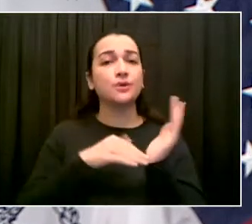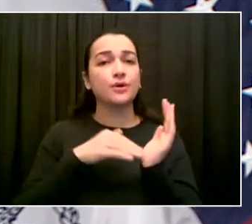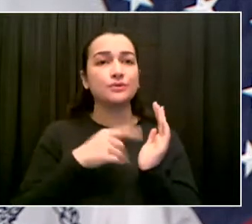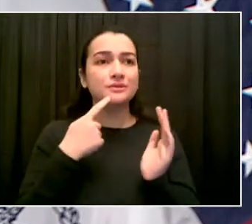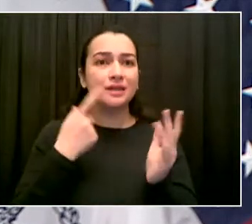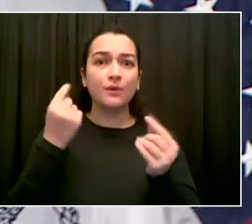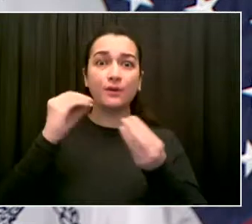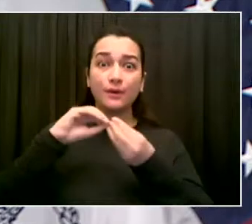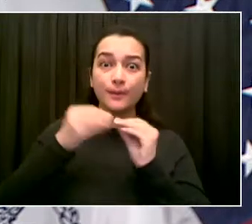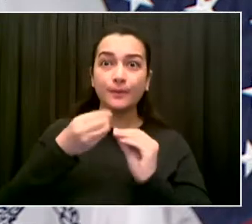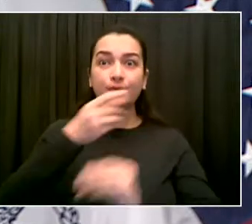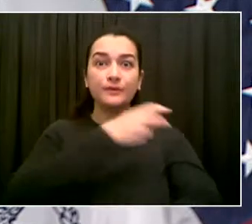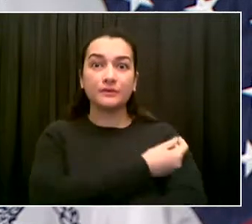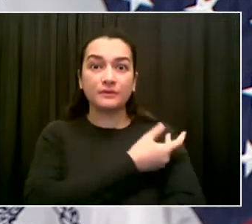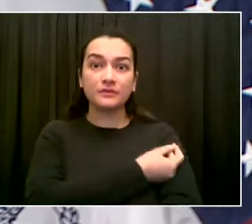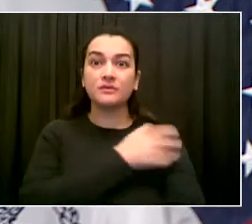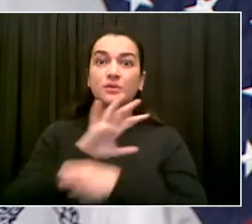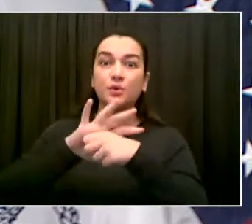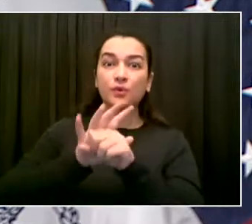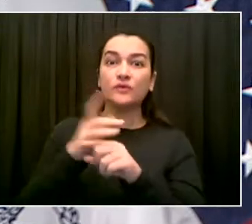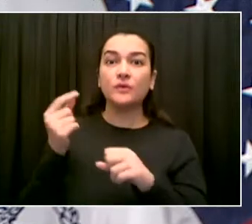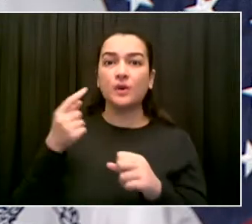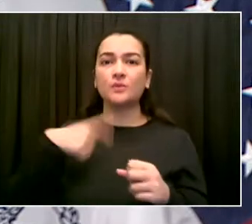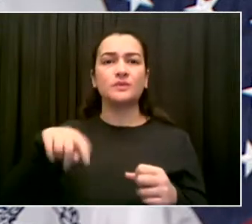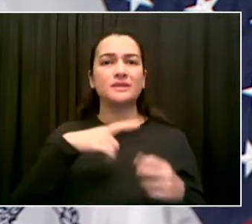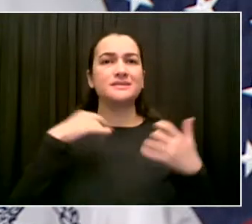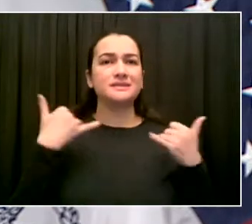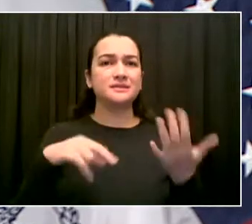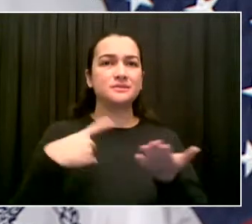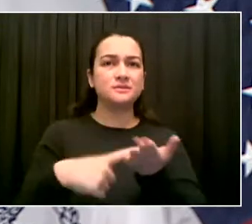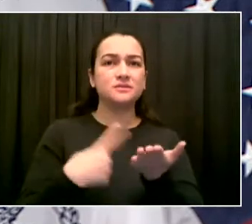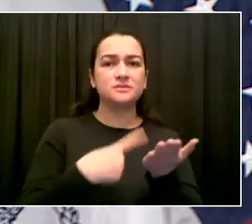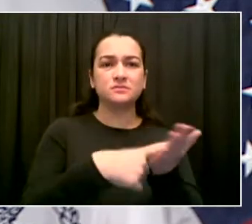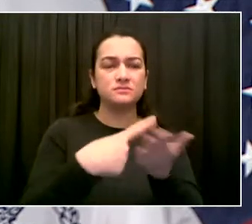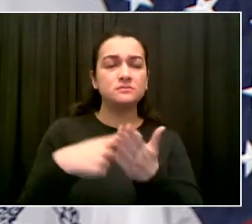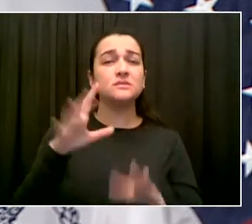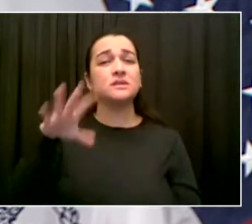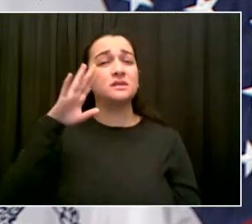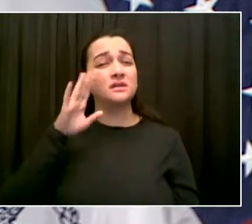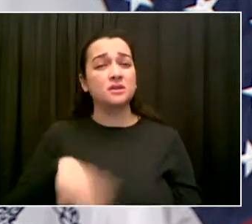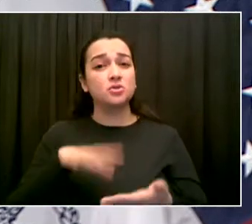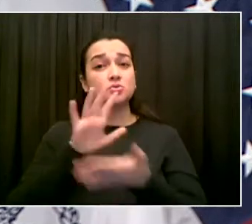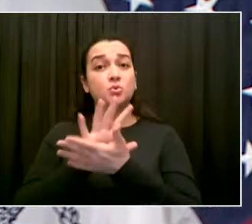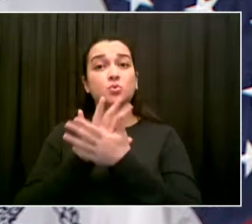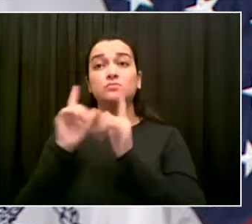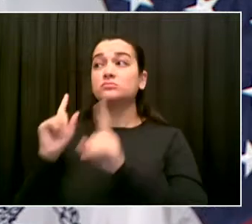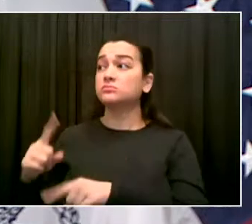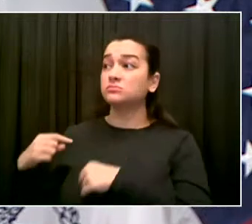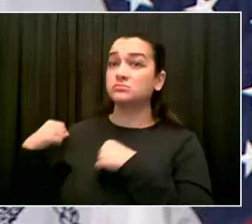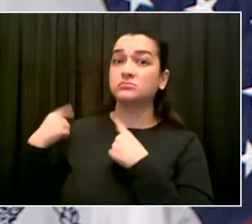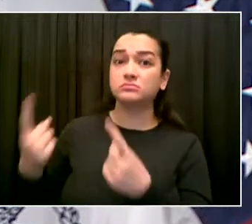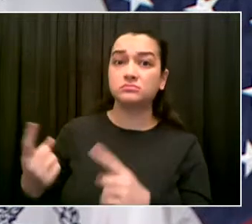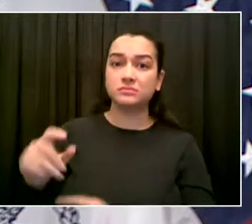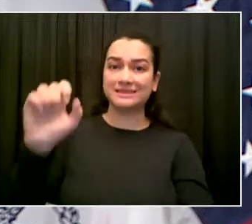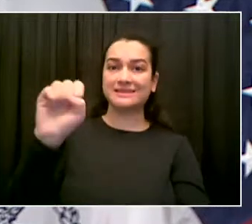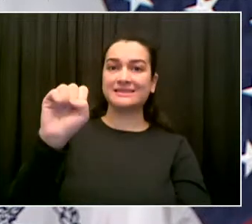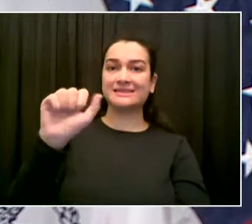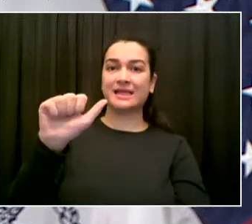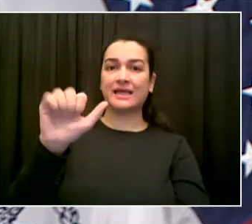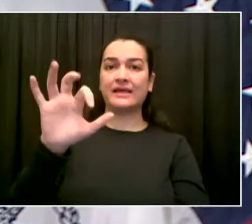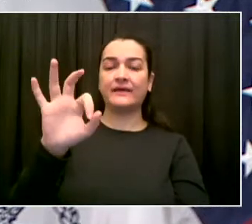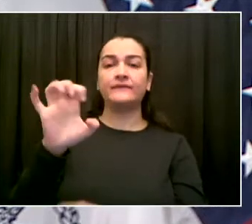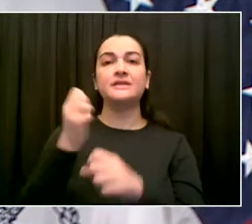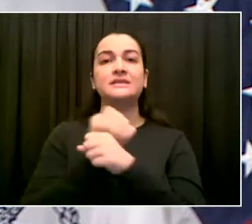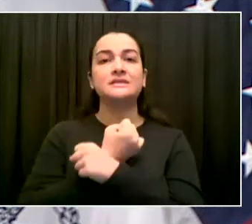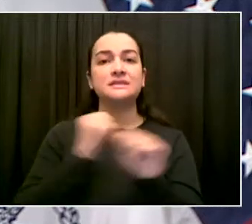literally. And we want to keep getting more and more kids back. And what we heard from parents is they wanted to come back, but they were really